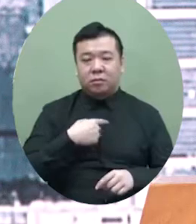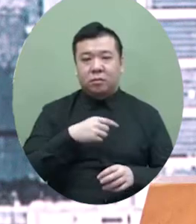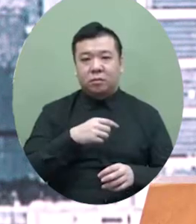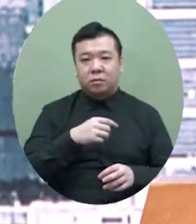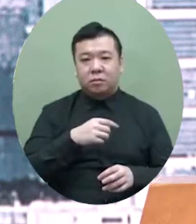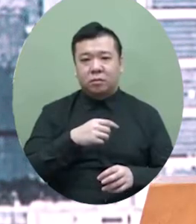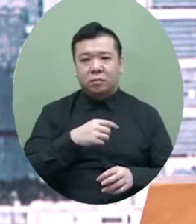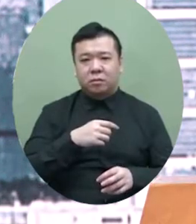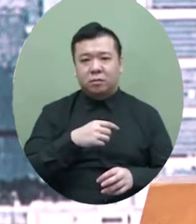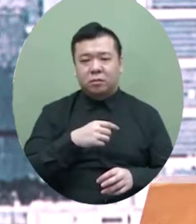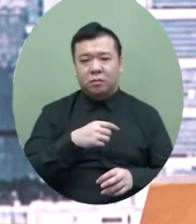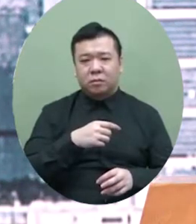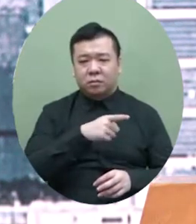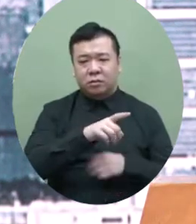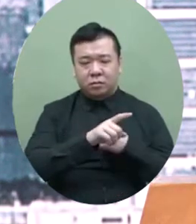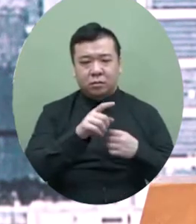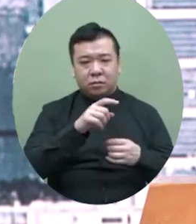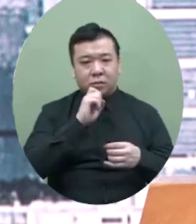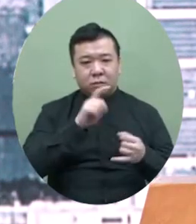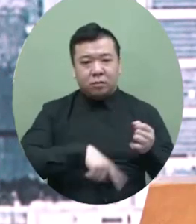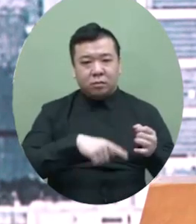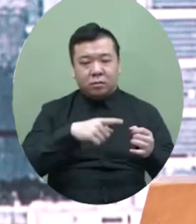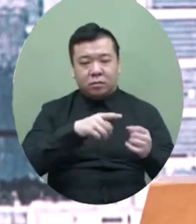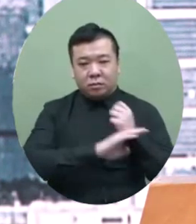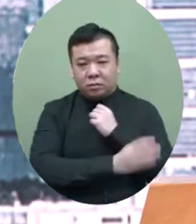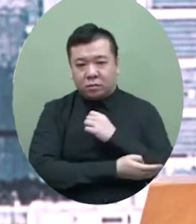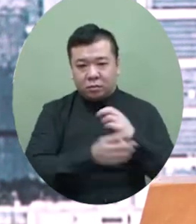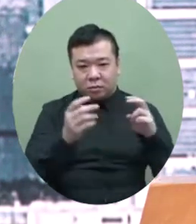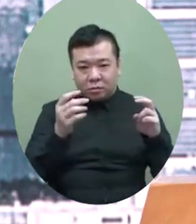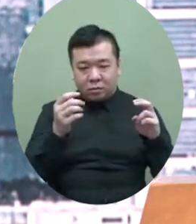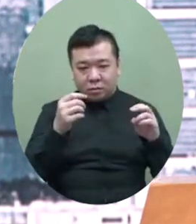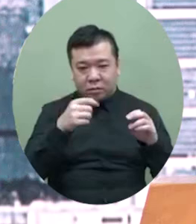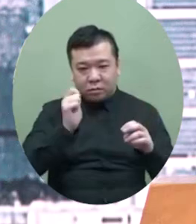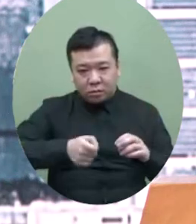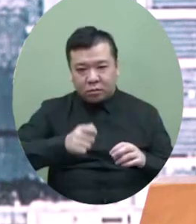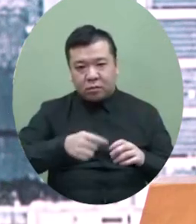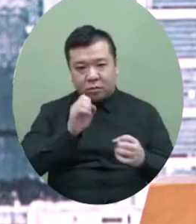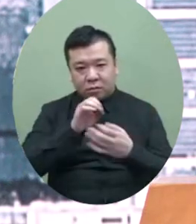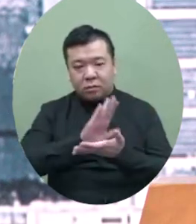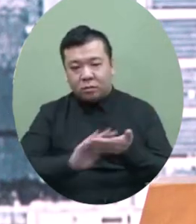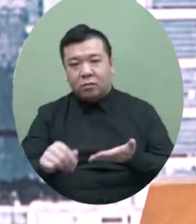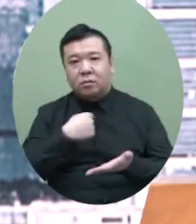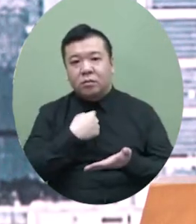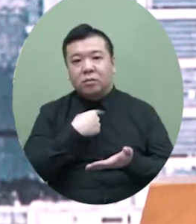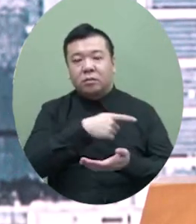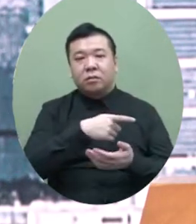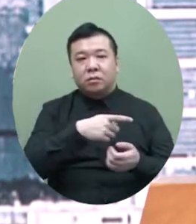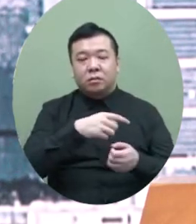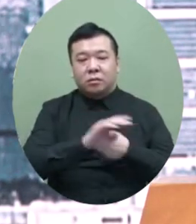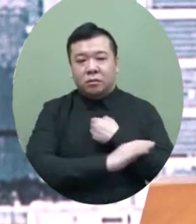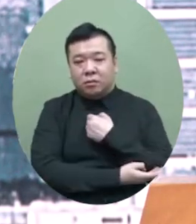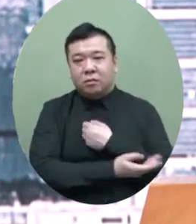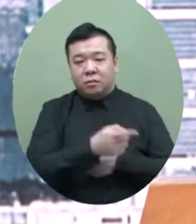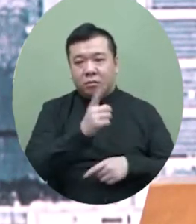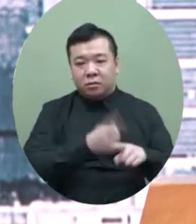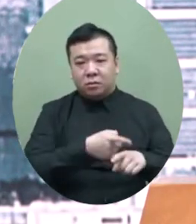matters within our respective jurisdiction. I think the judiciary has also issued a response along that line, that